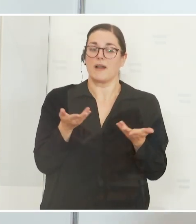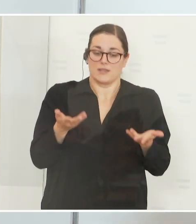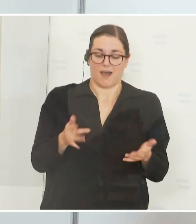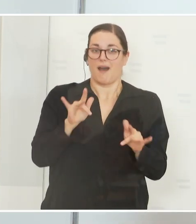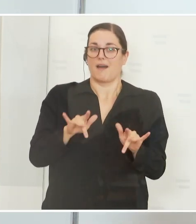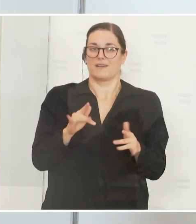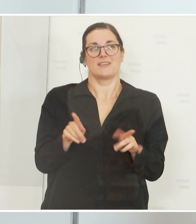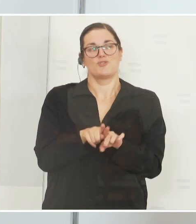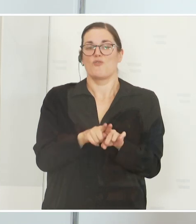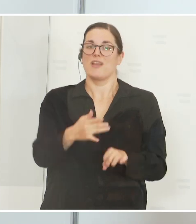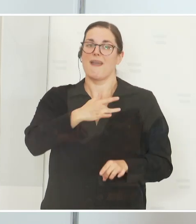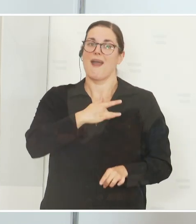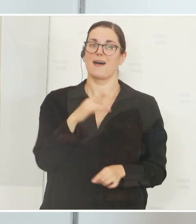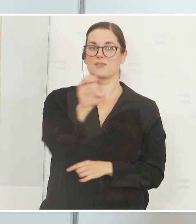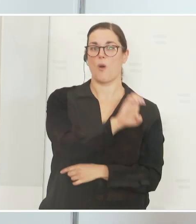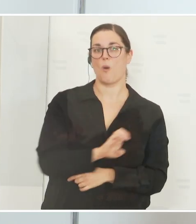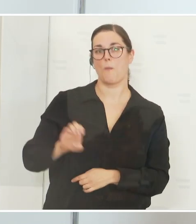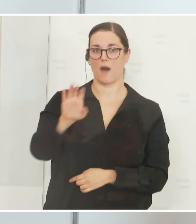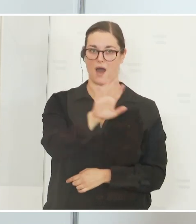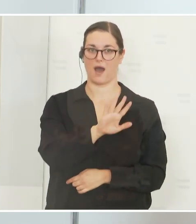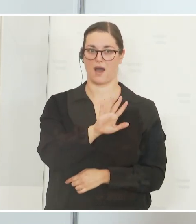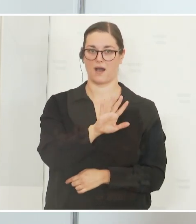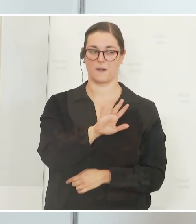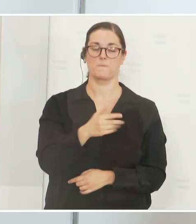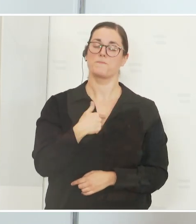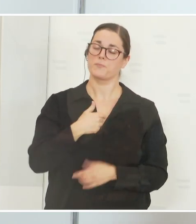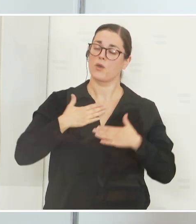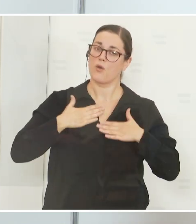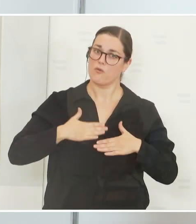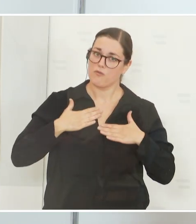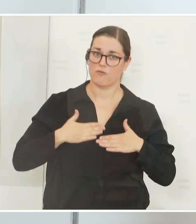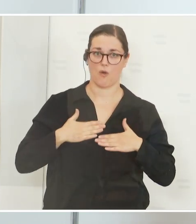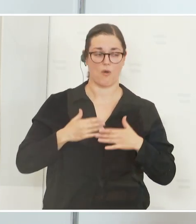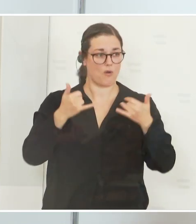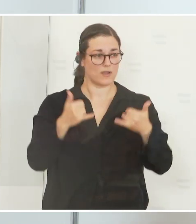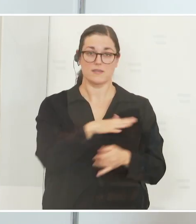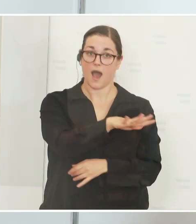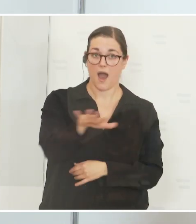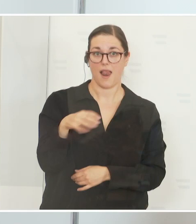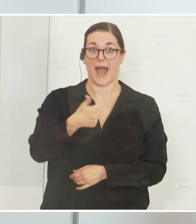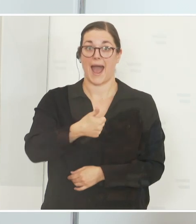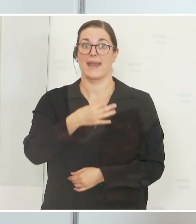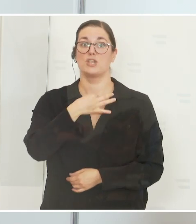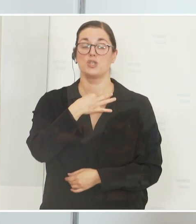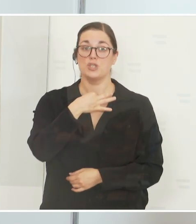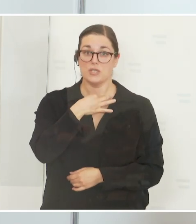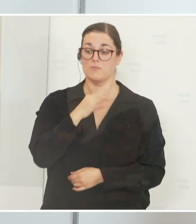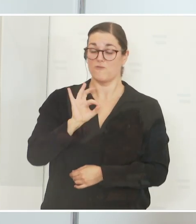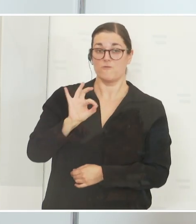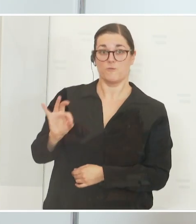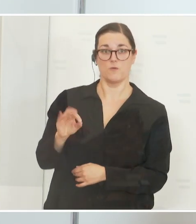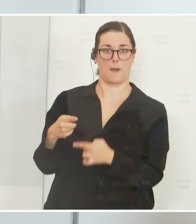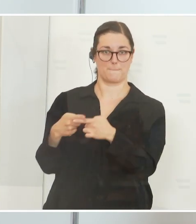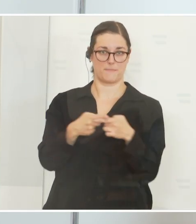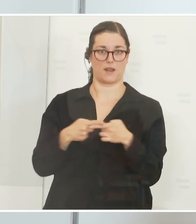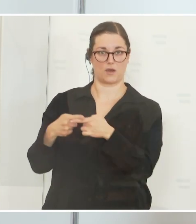Europe. I'm glad that all of us today are speaking in one voice. Belarus must and will